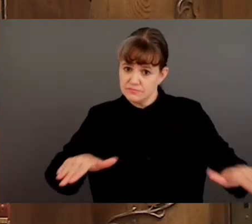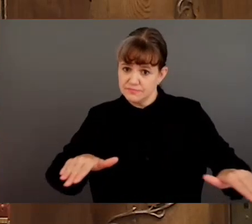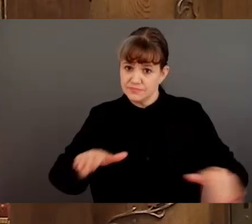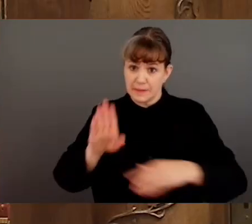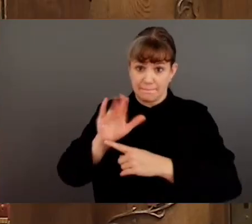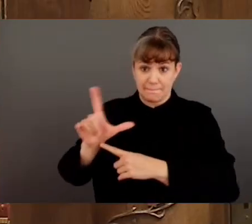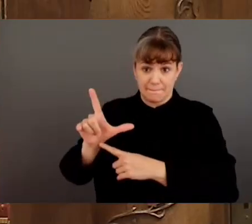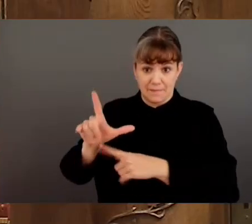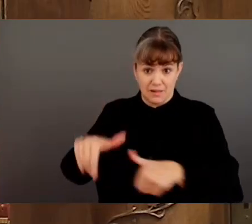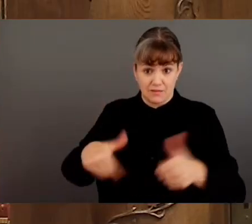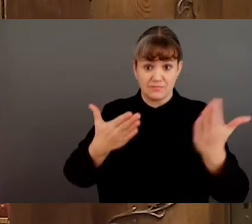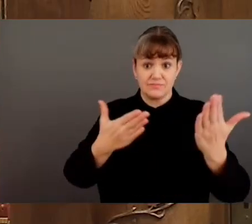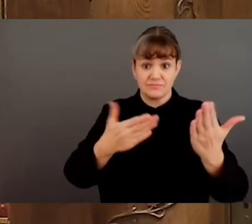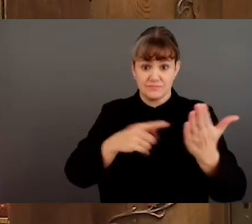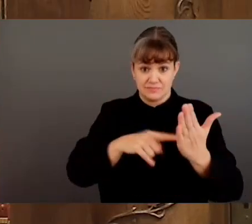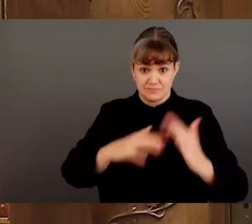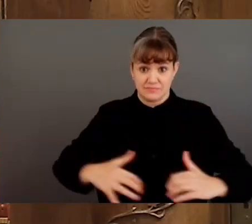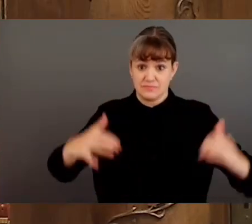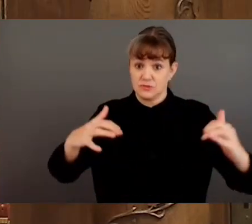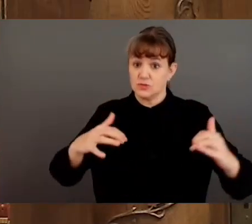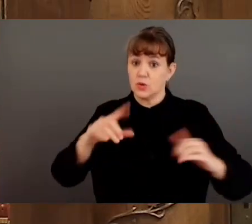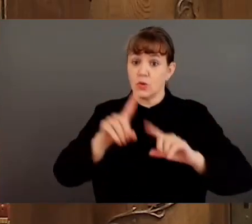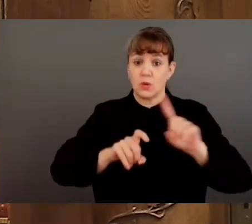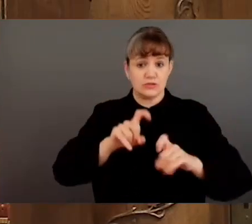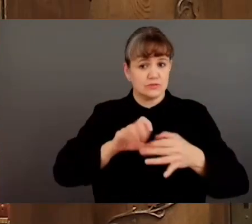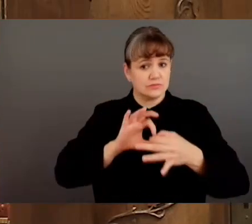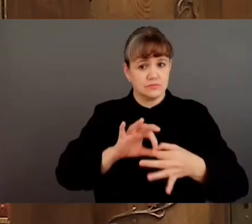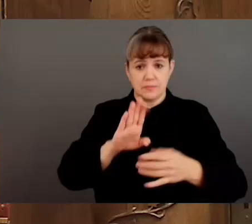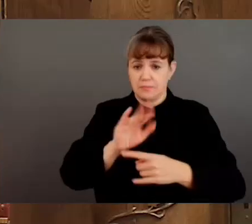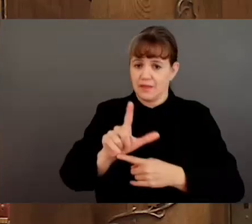ask a question like that, ask in a general way, but not